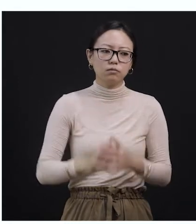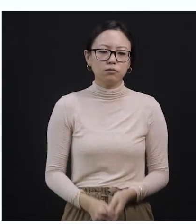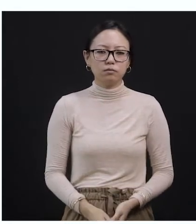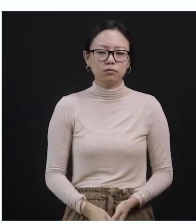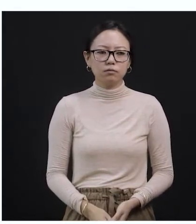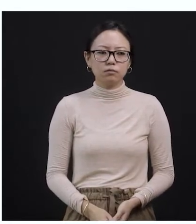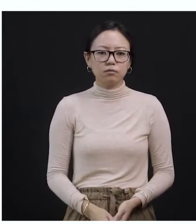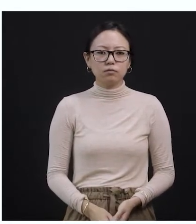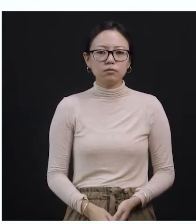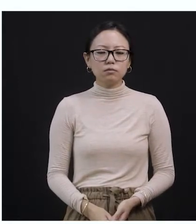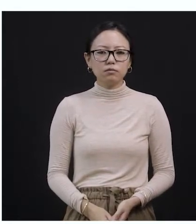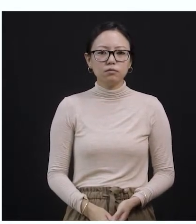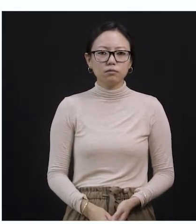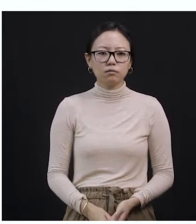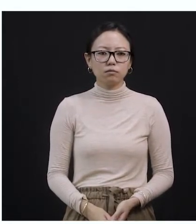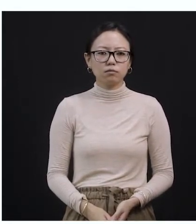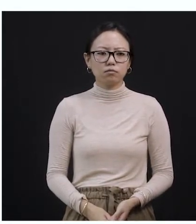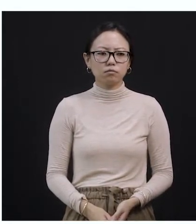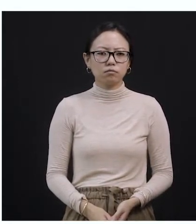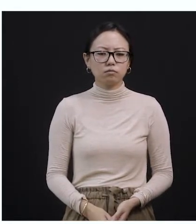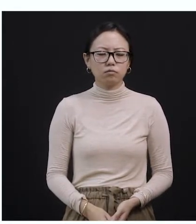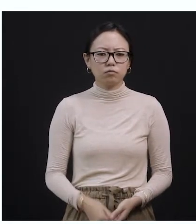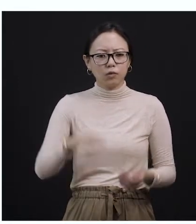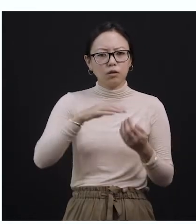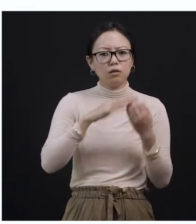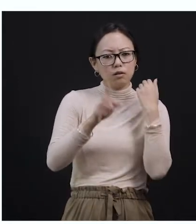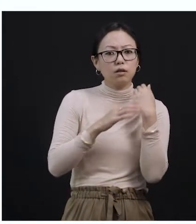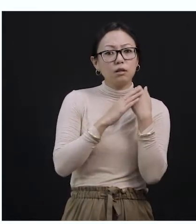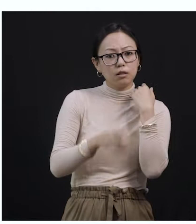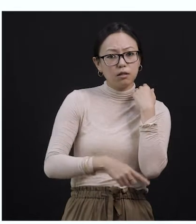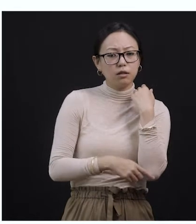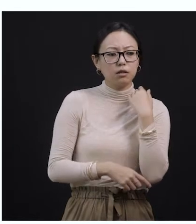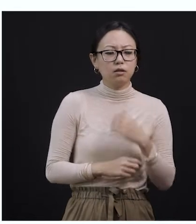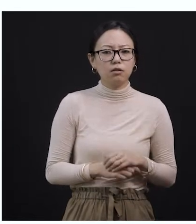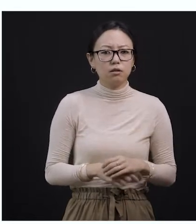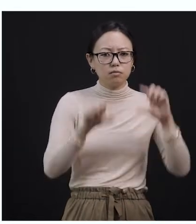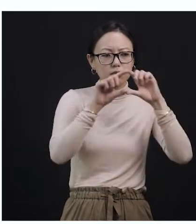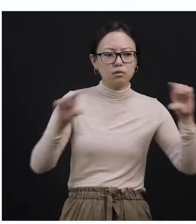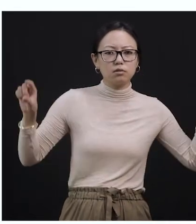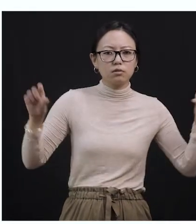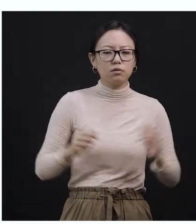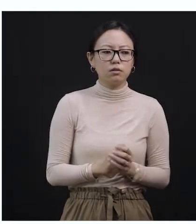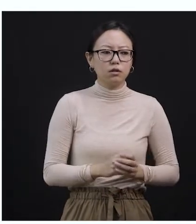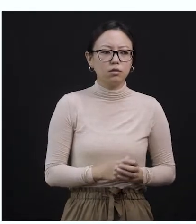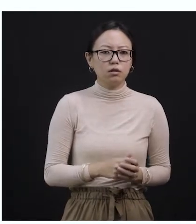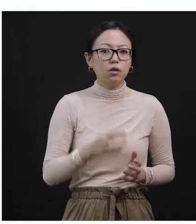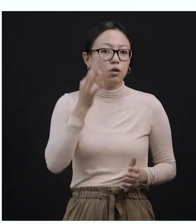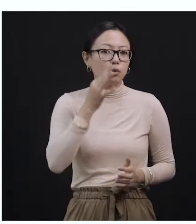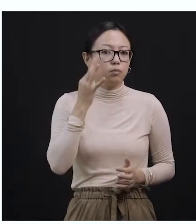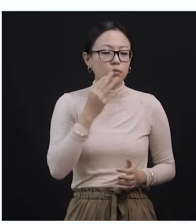TWELVE, 12. All right? Similarly, for the last row, in tens place, we